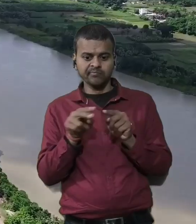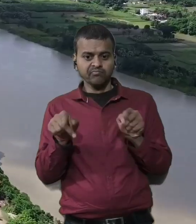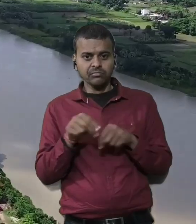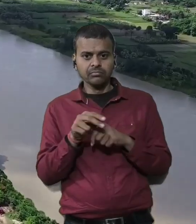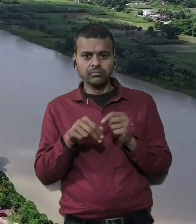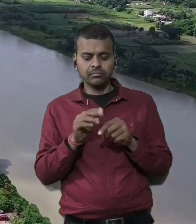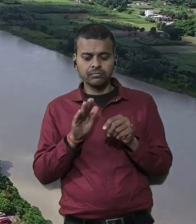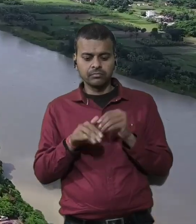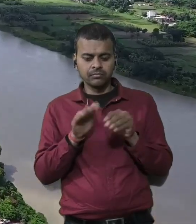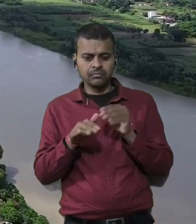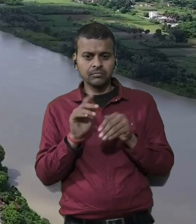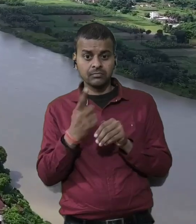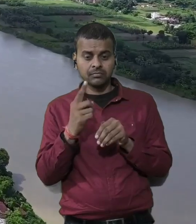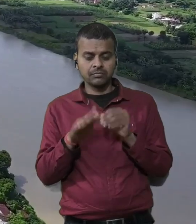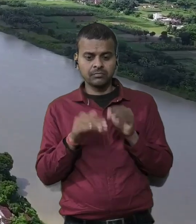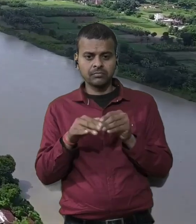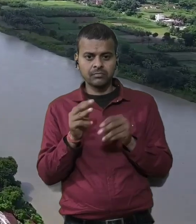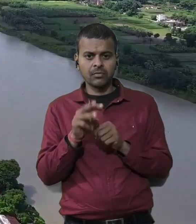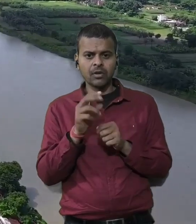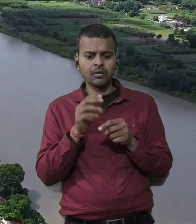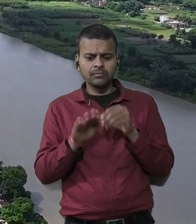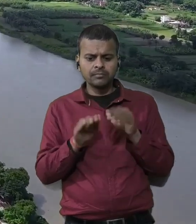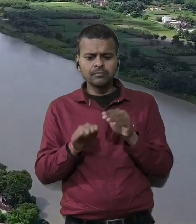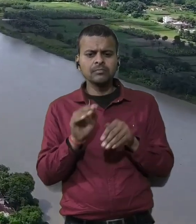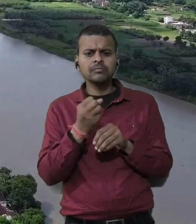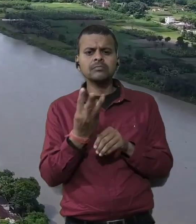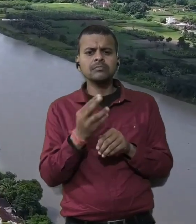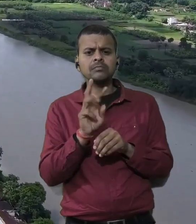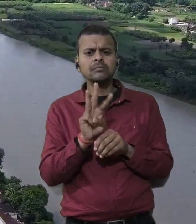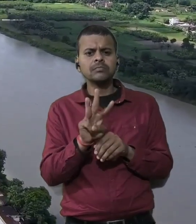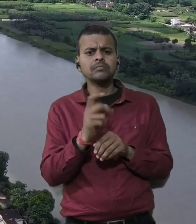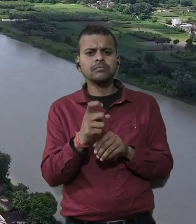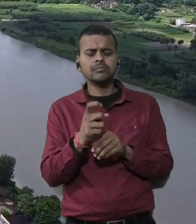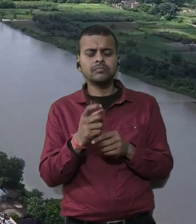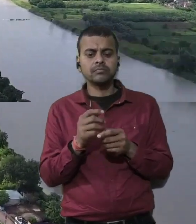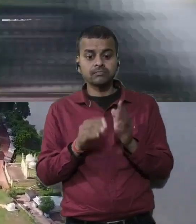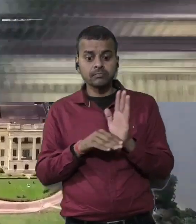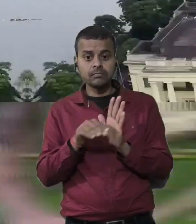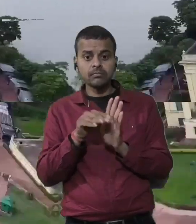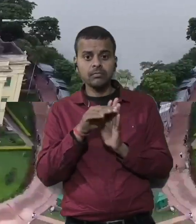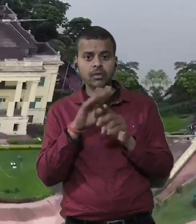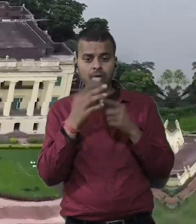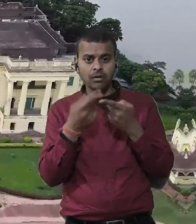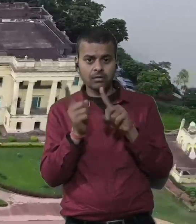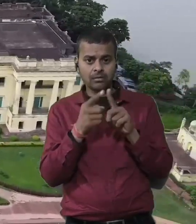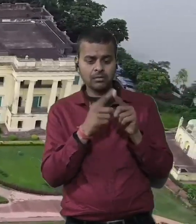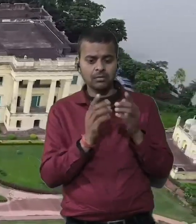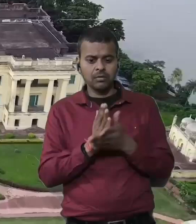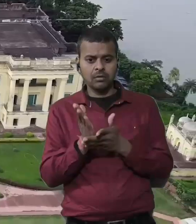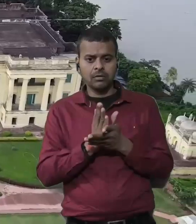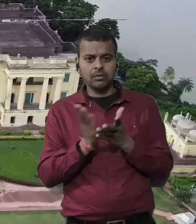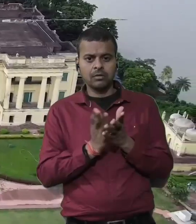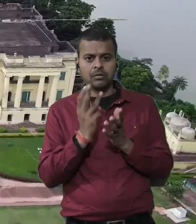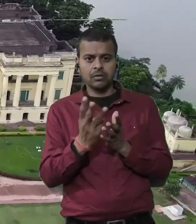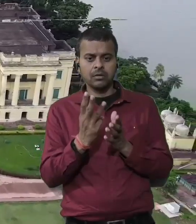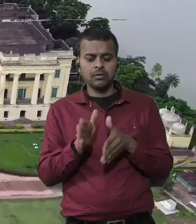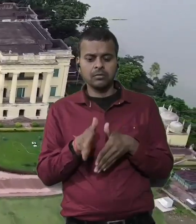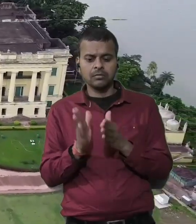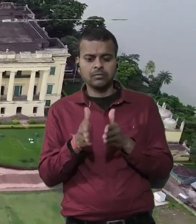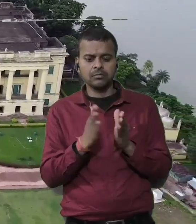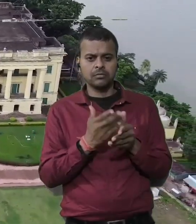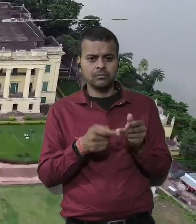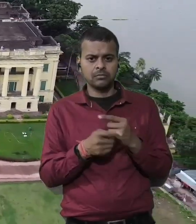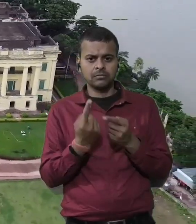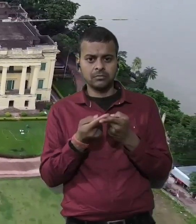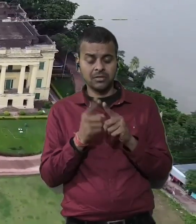first floor is reached by an external flight of stairs which count 37 numbers. The whole building is divided